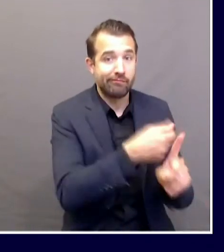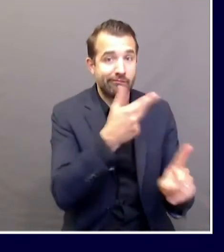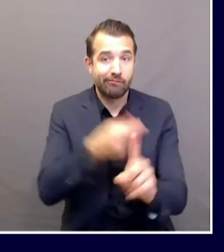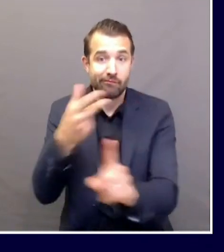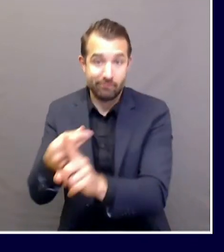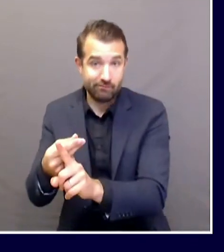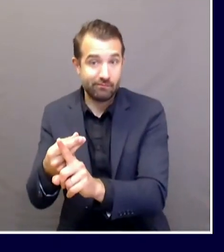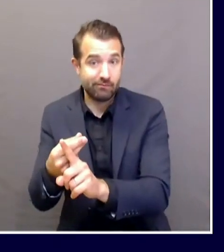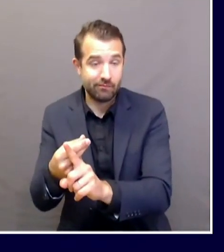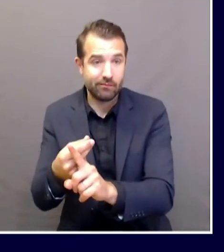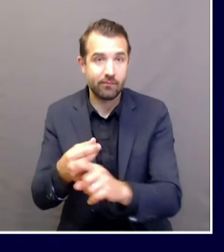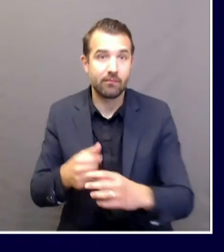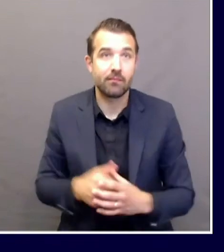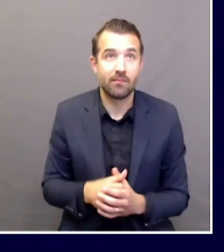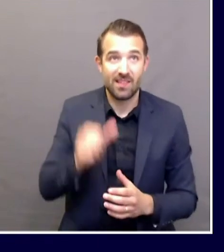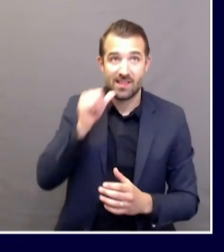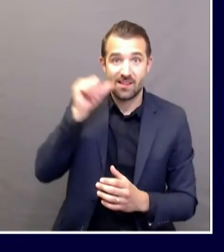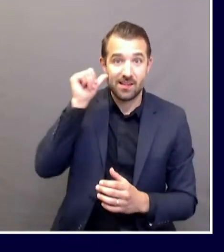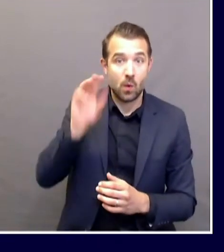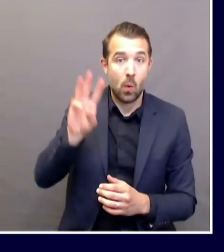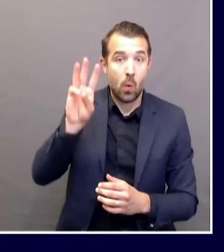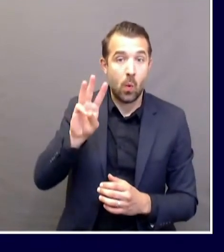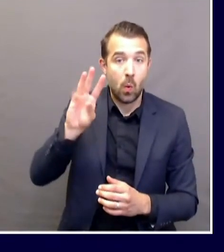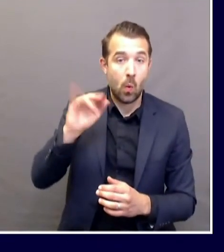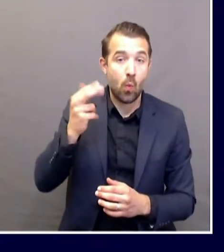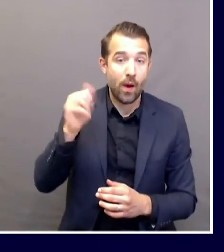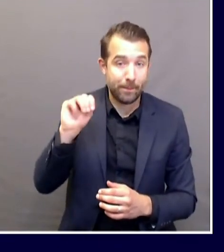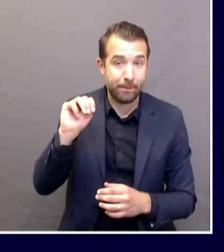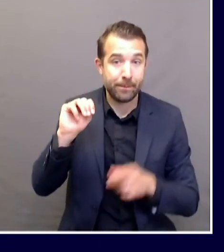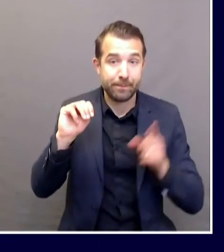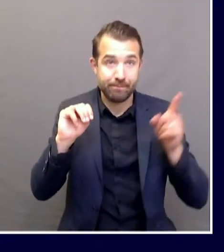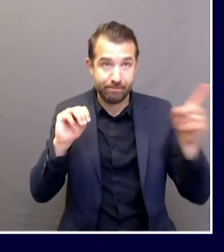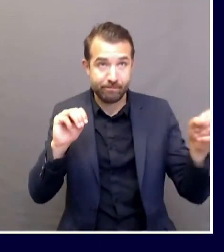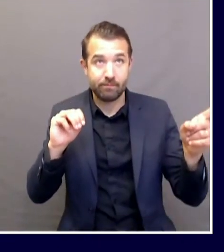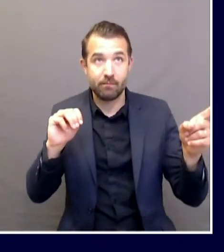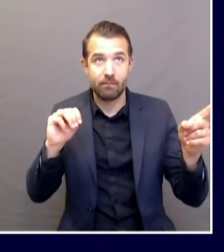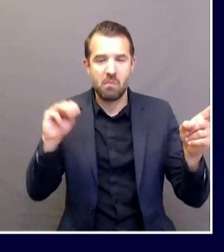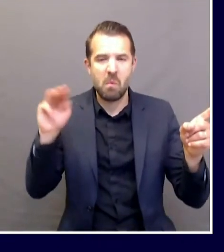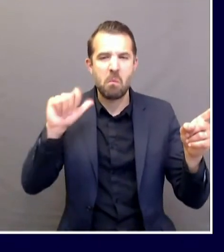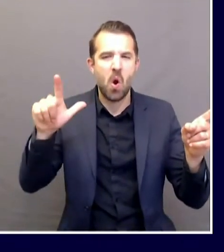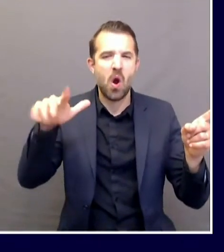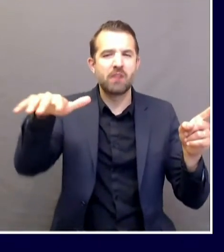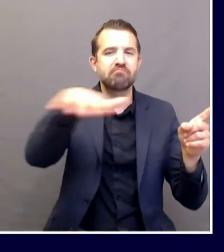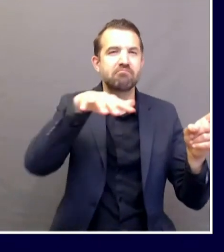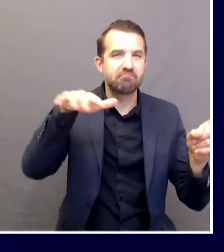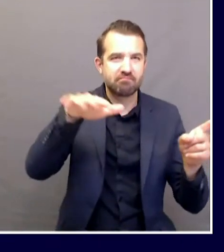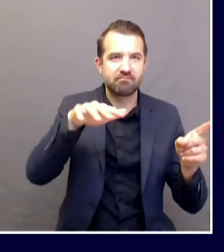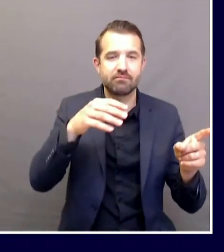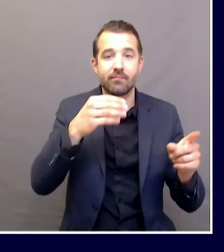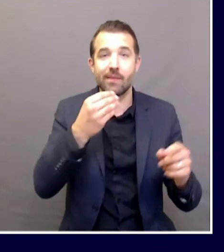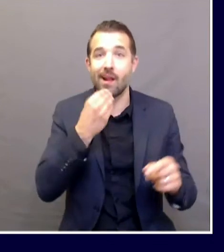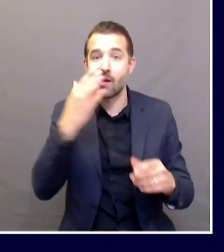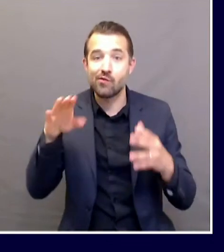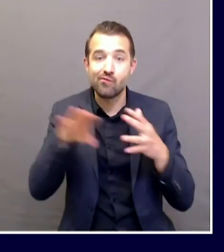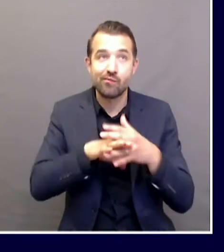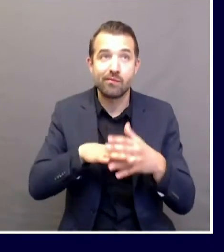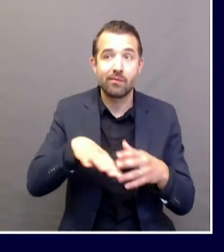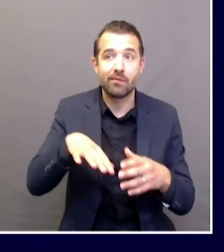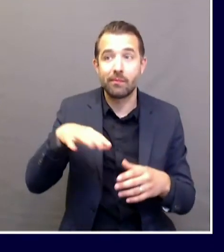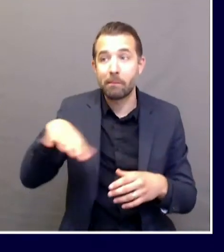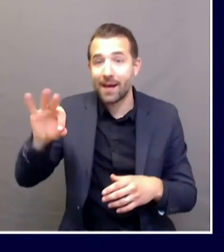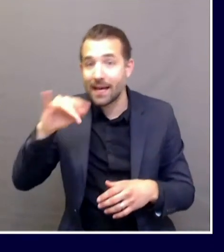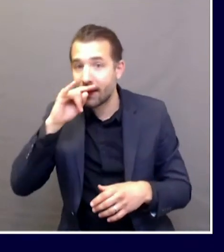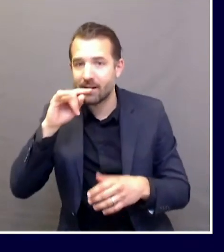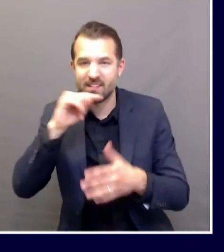what have you was the convenient option for them. That's exactly, as you've heard me talk about, the direction we're trying to go with other sites